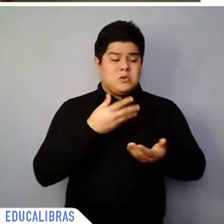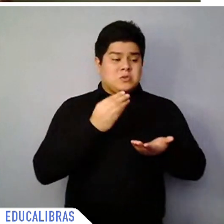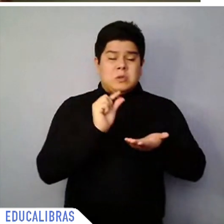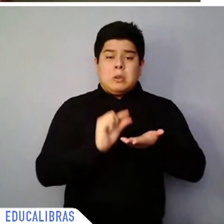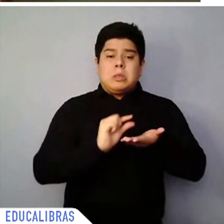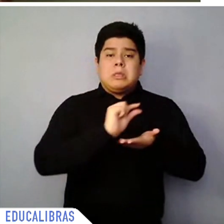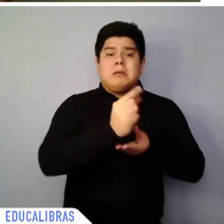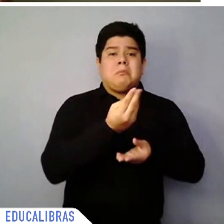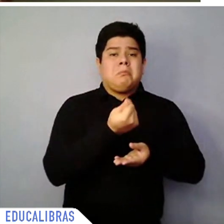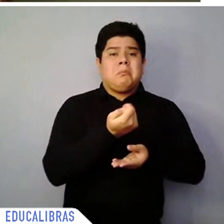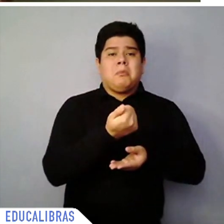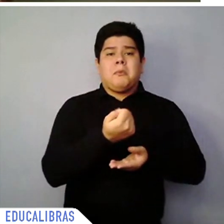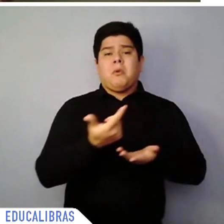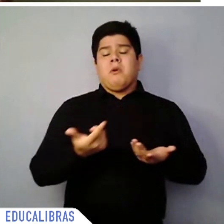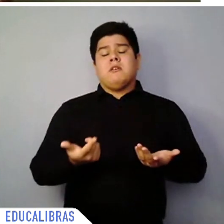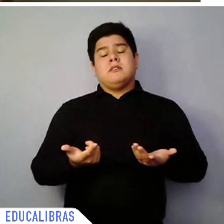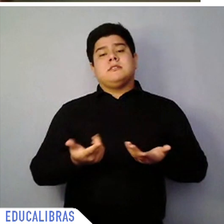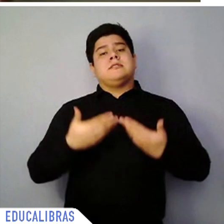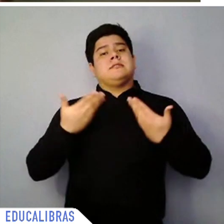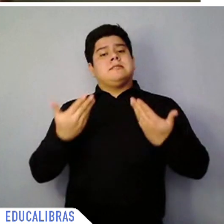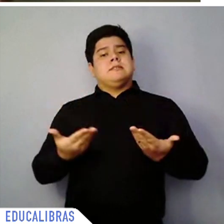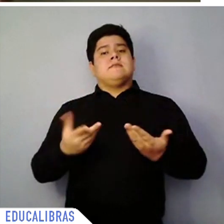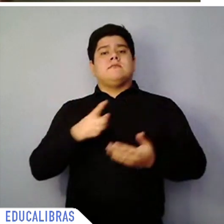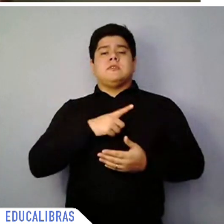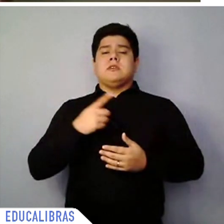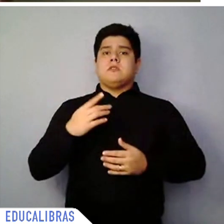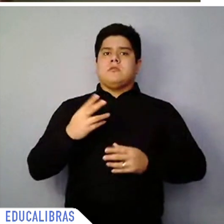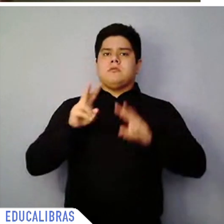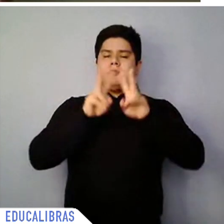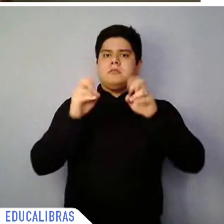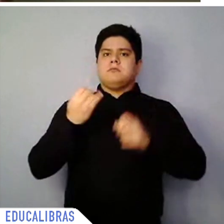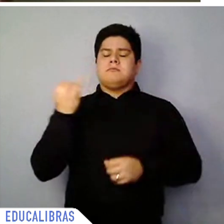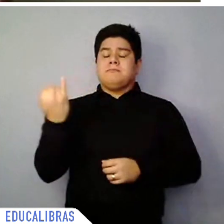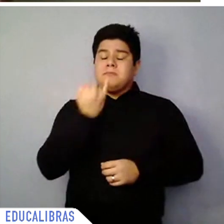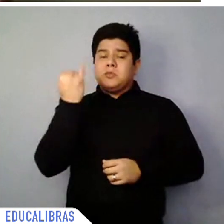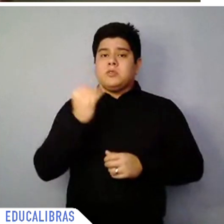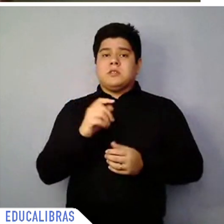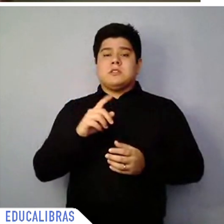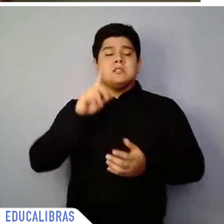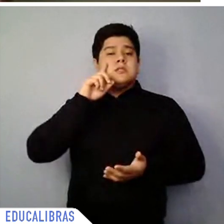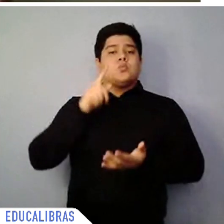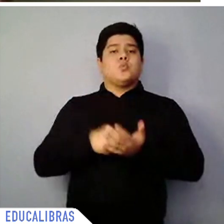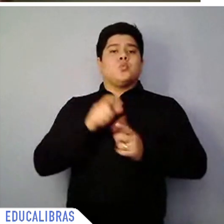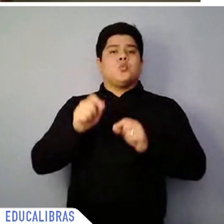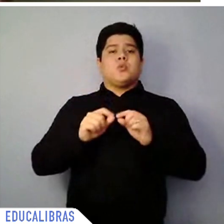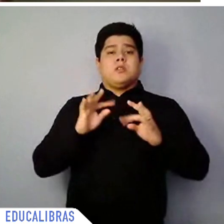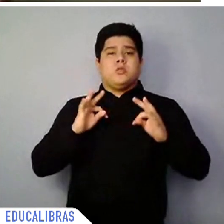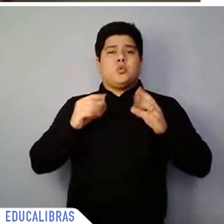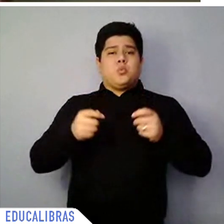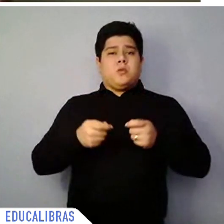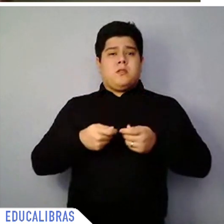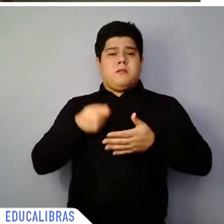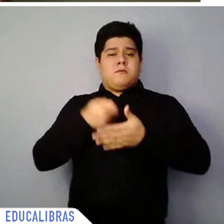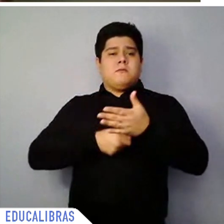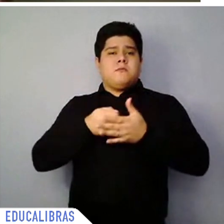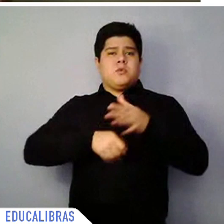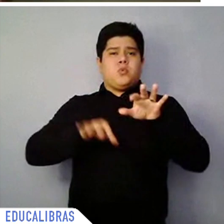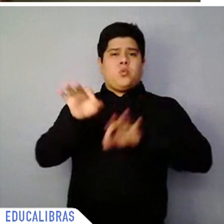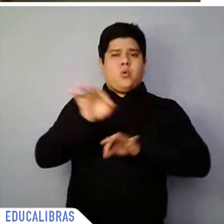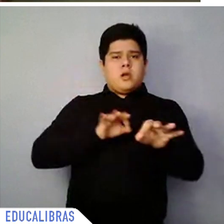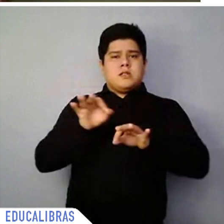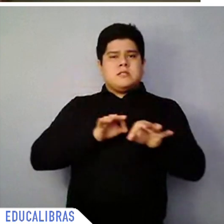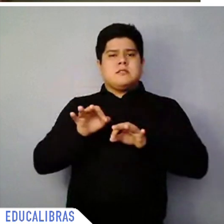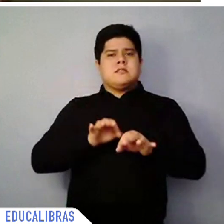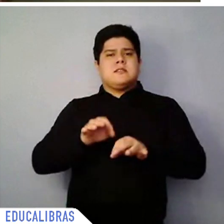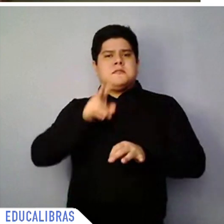directed now to other initiatives than the basic attention that we need to provide to the